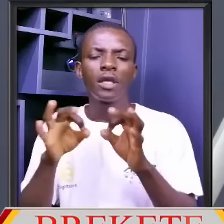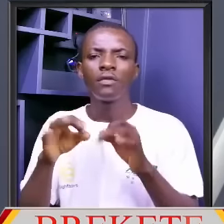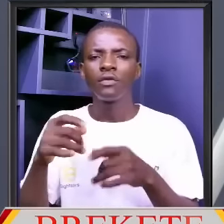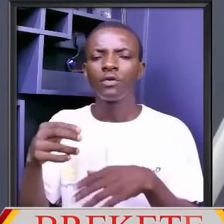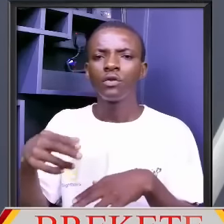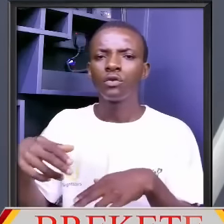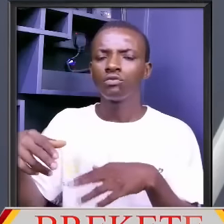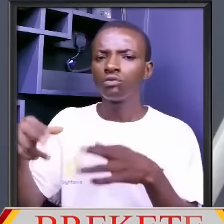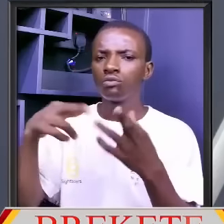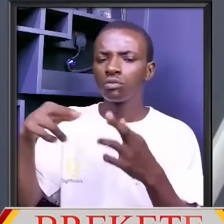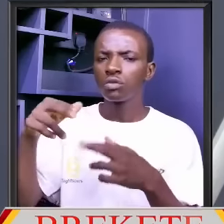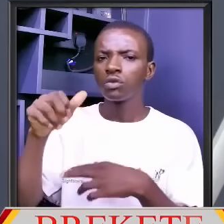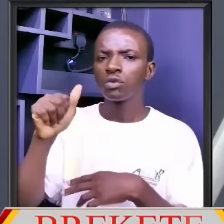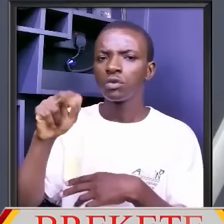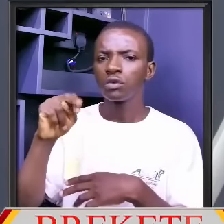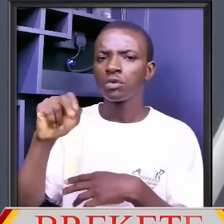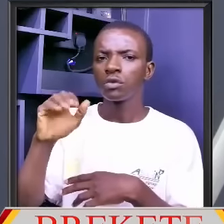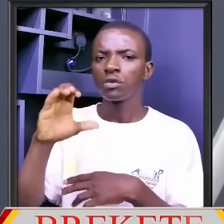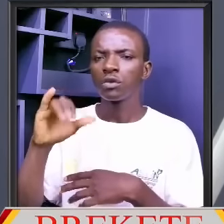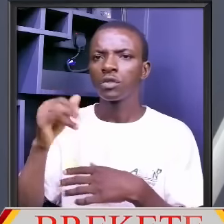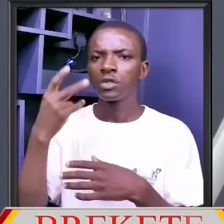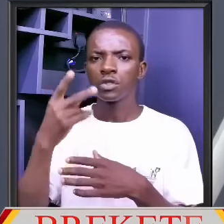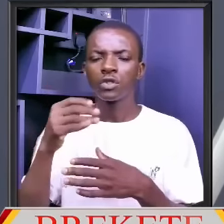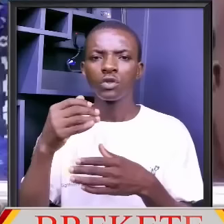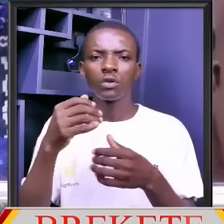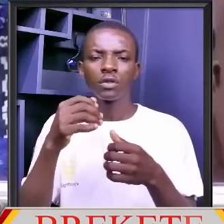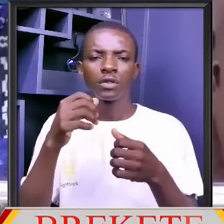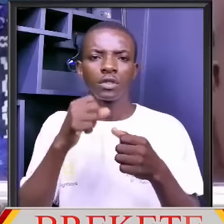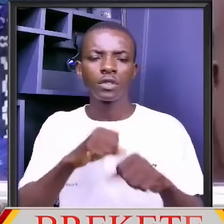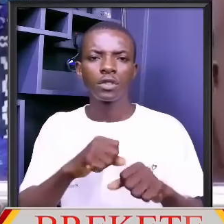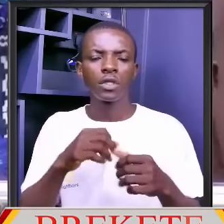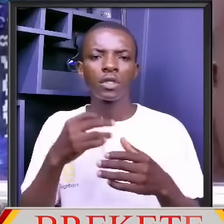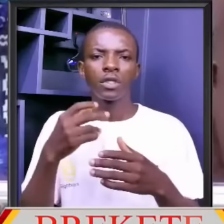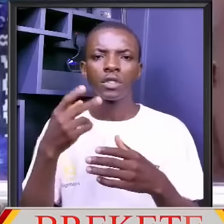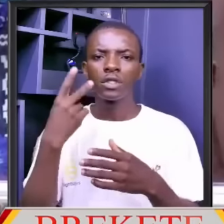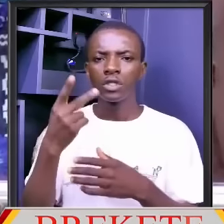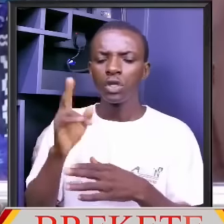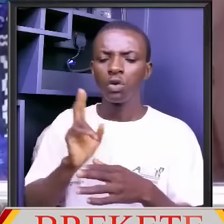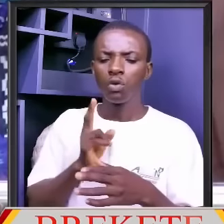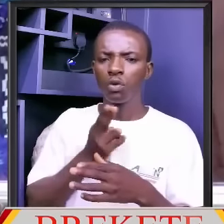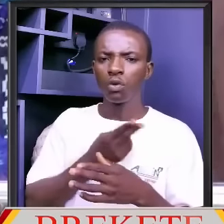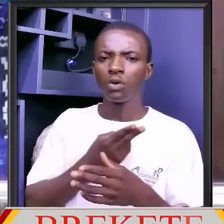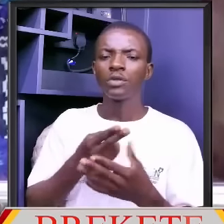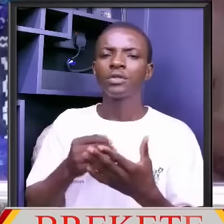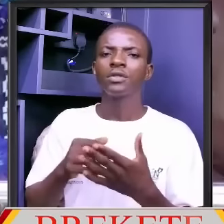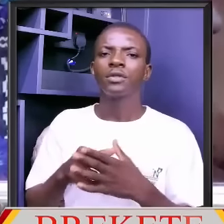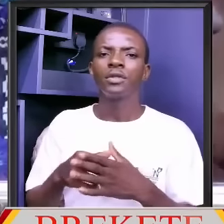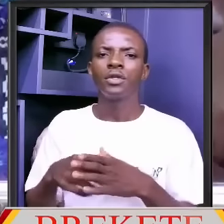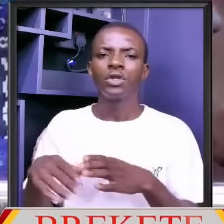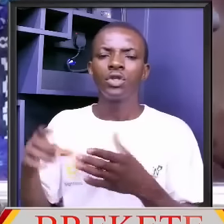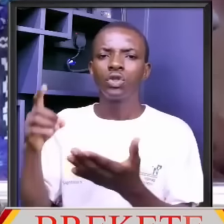we reenact, see you by the side as you they talk the story, see us they